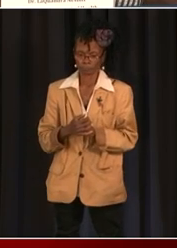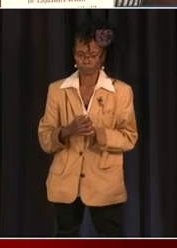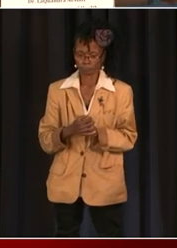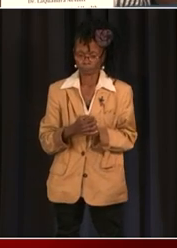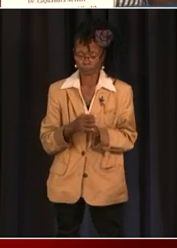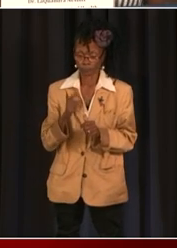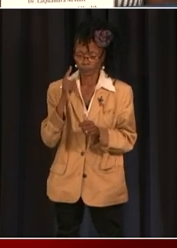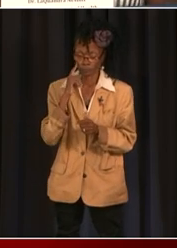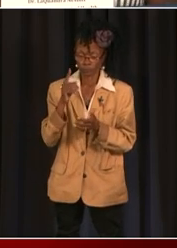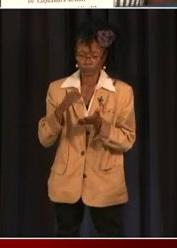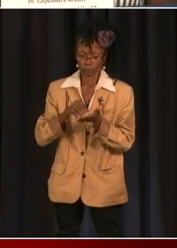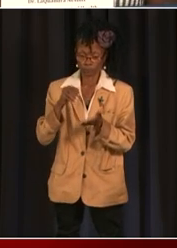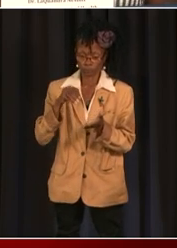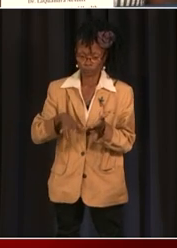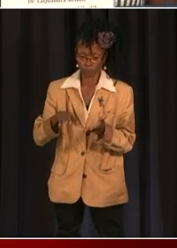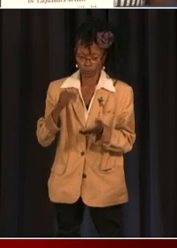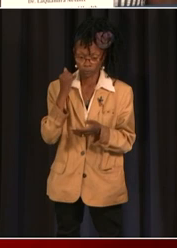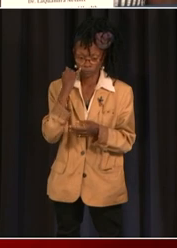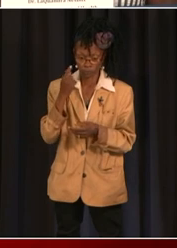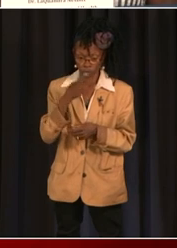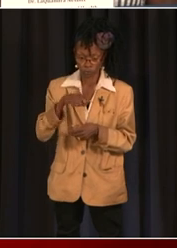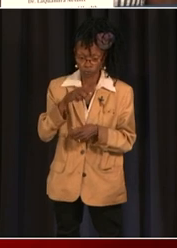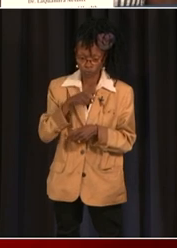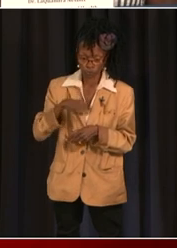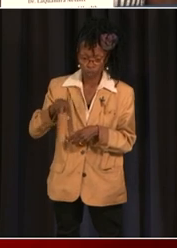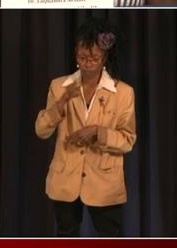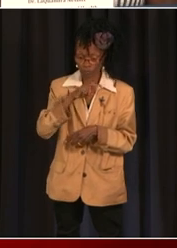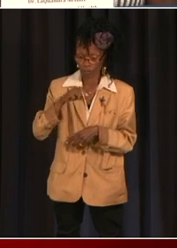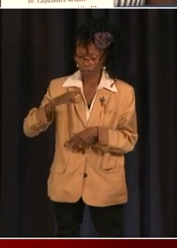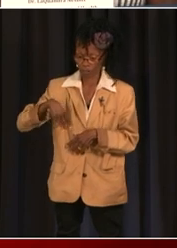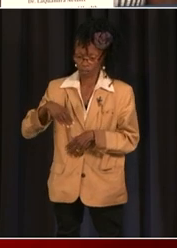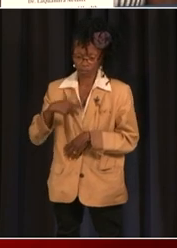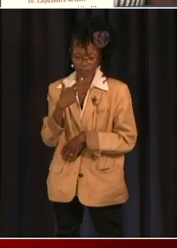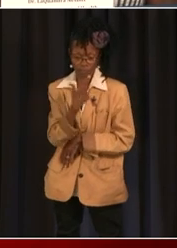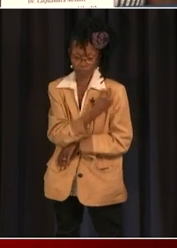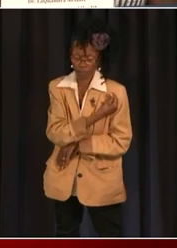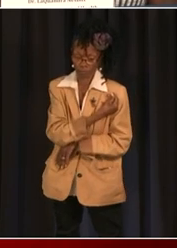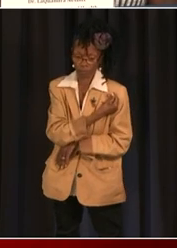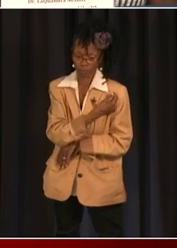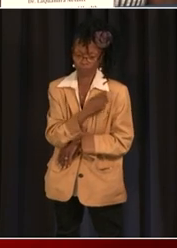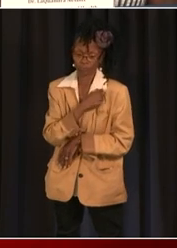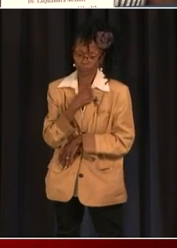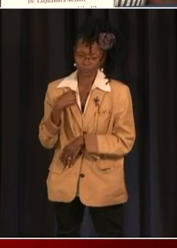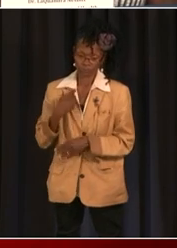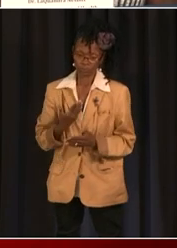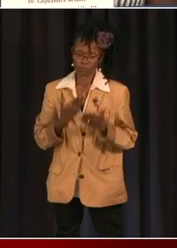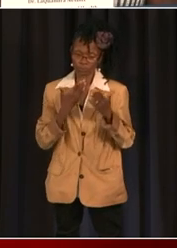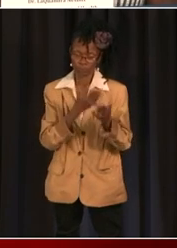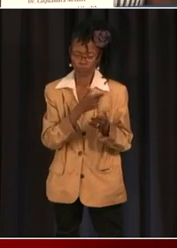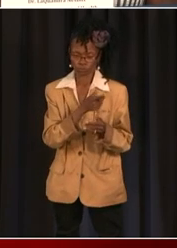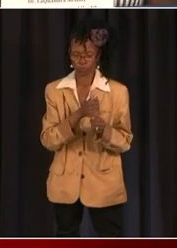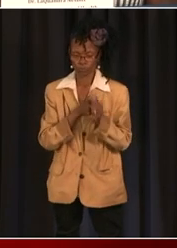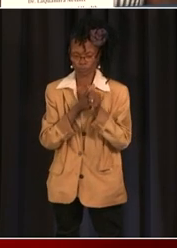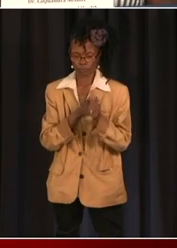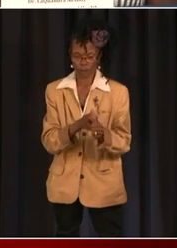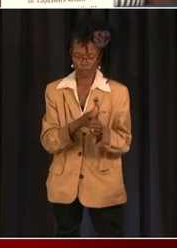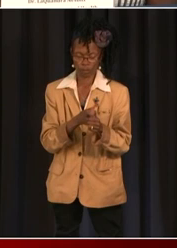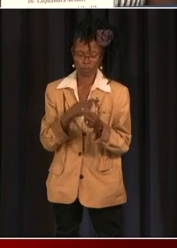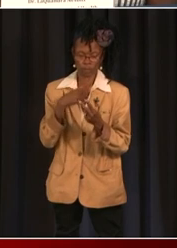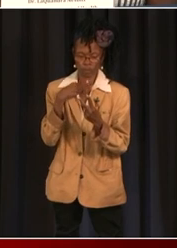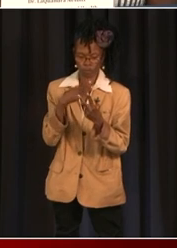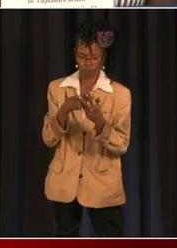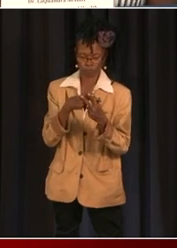For students who are traveling and are unvaccinated, we expect that they will follow this